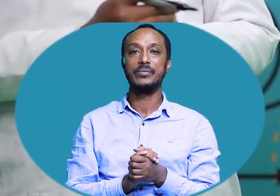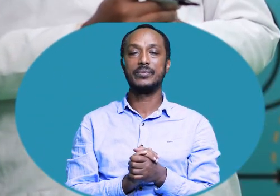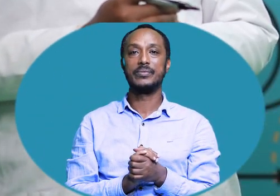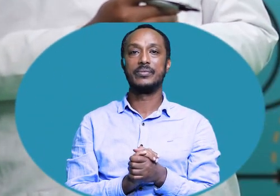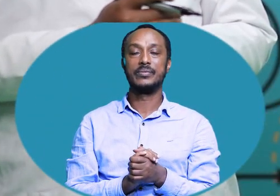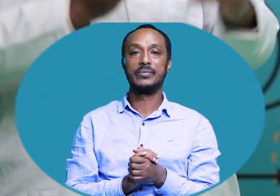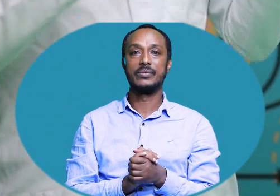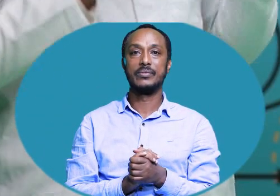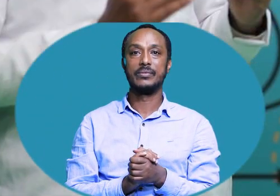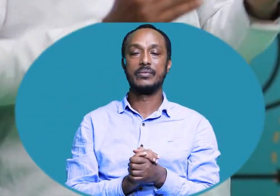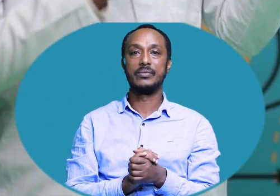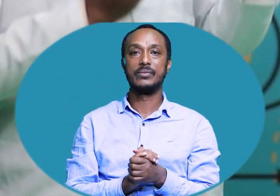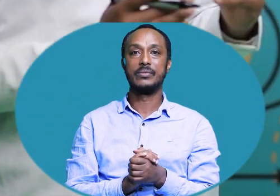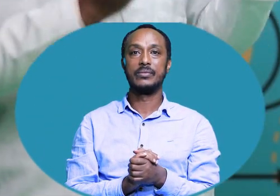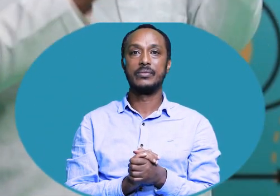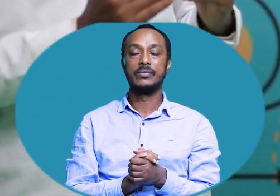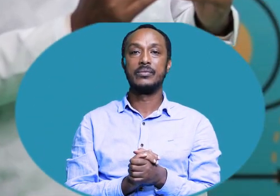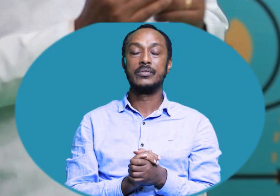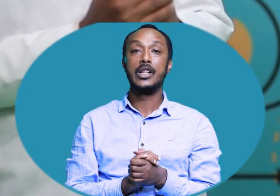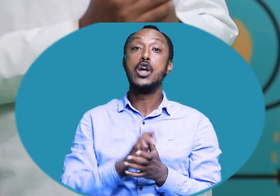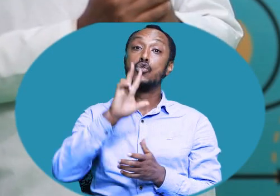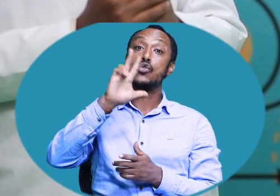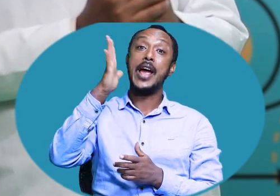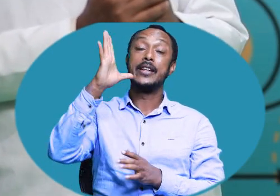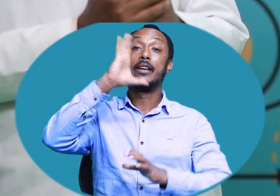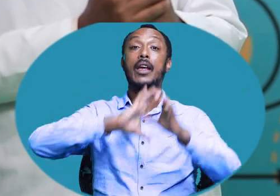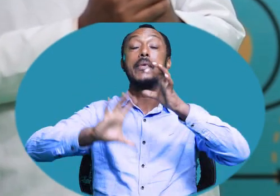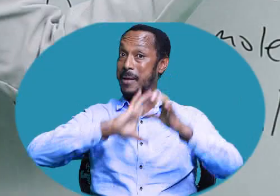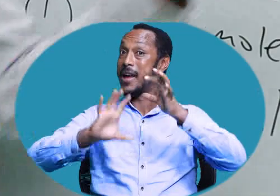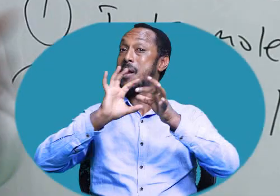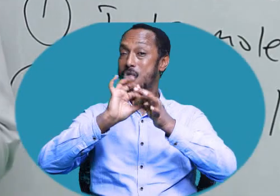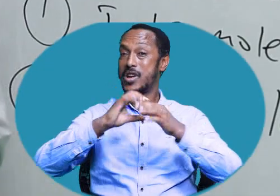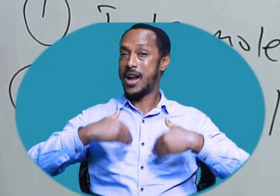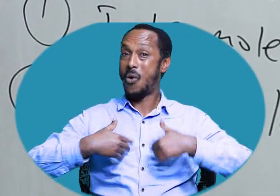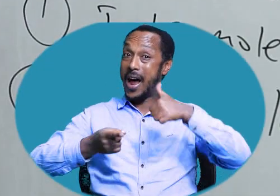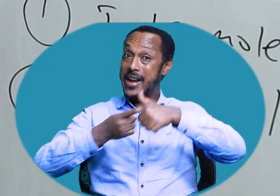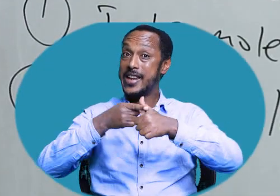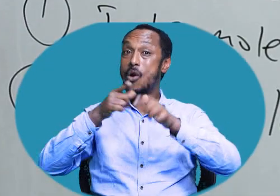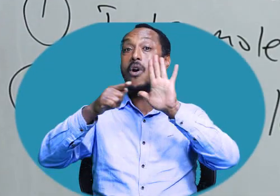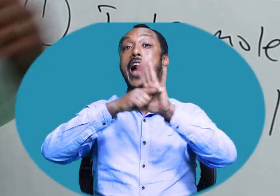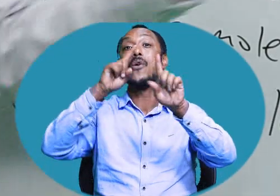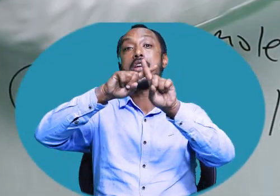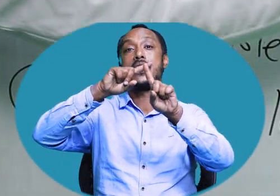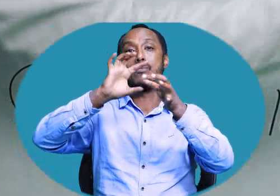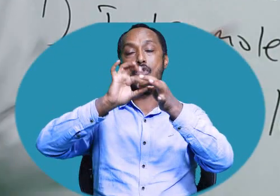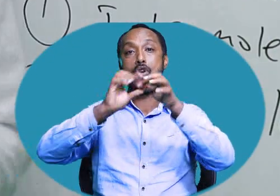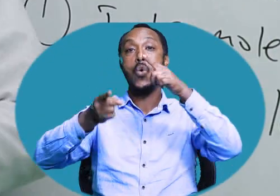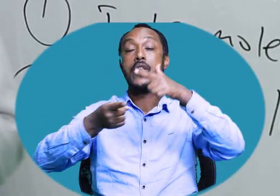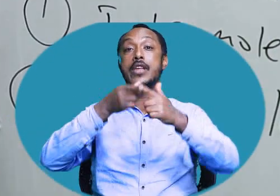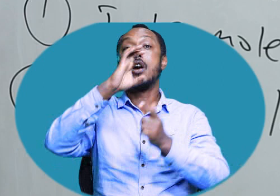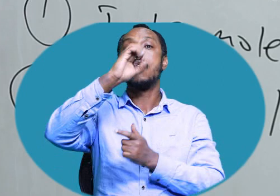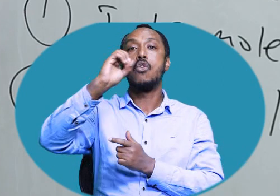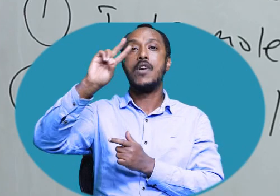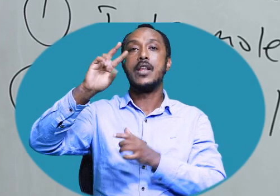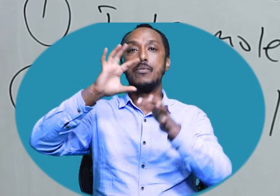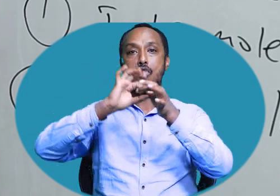intramolecular forces. Therefore, there are three types of chemical bondings. One is ionic bonding, 2 is covalent